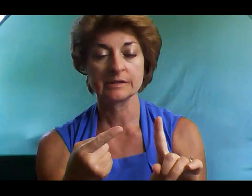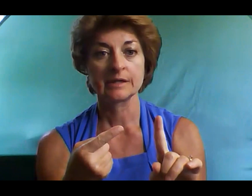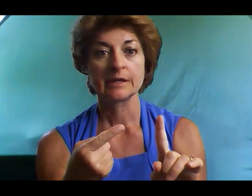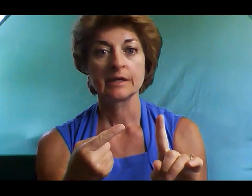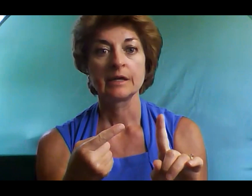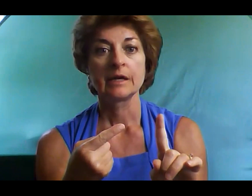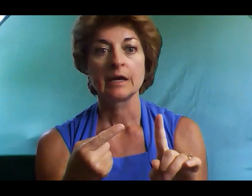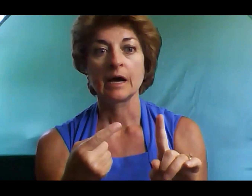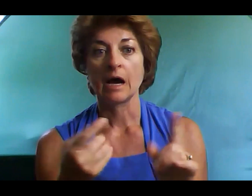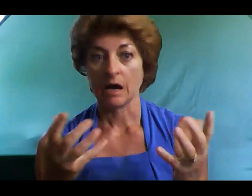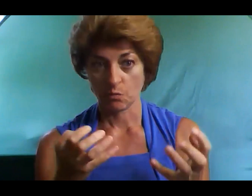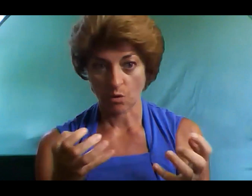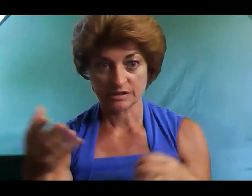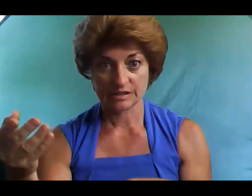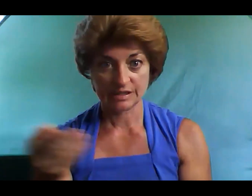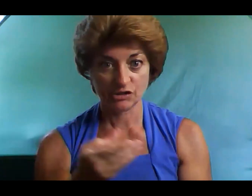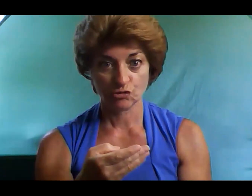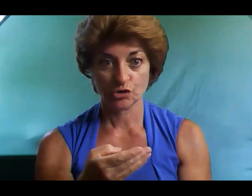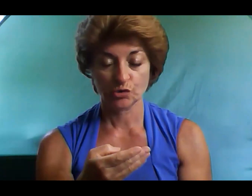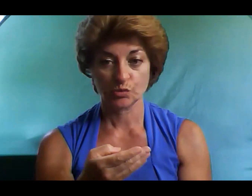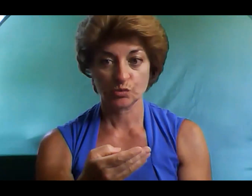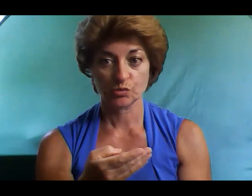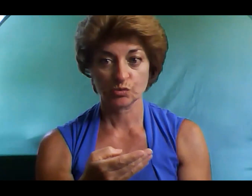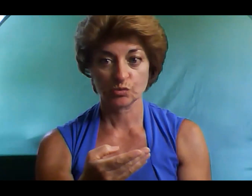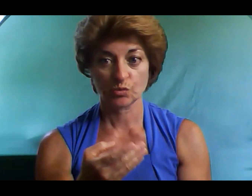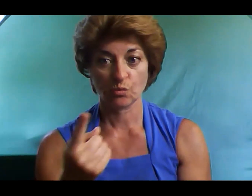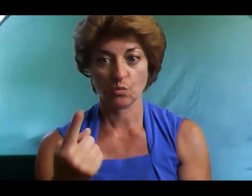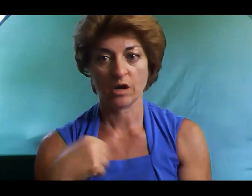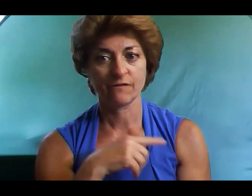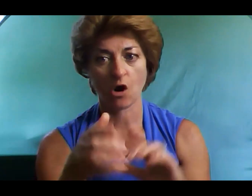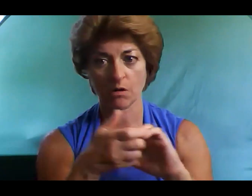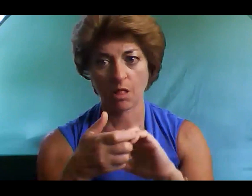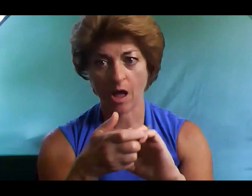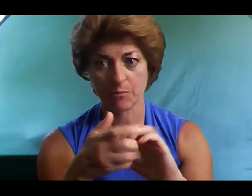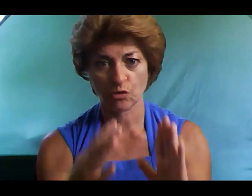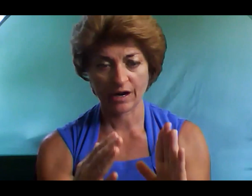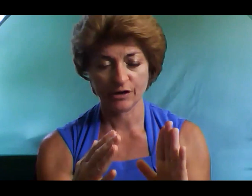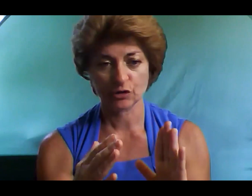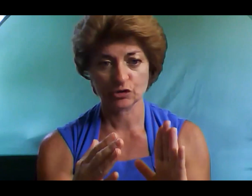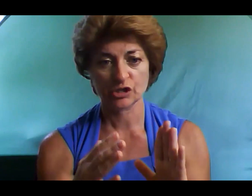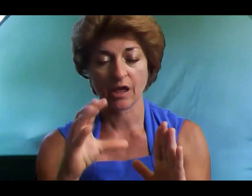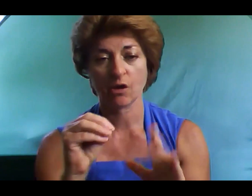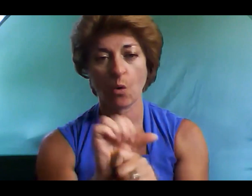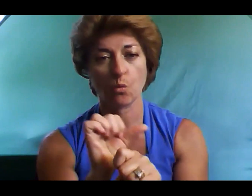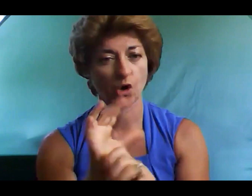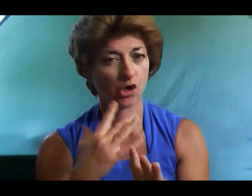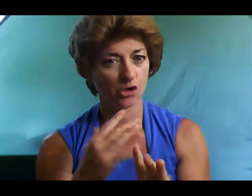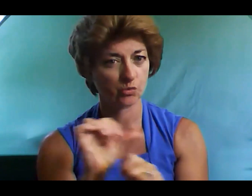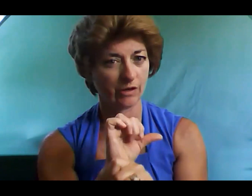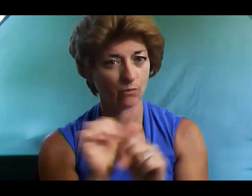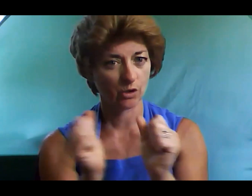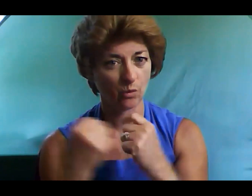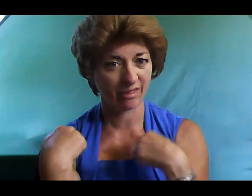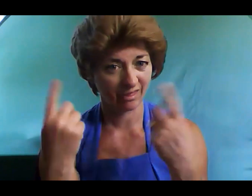to introduce one of our collaborators and colleagues that we work with, and